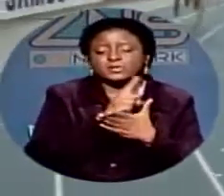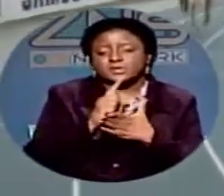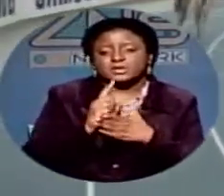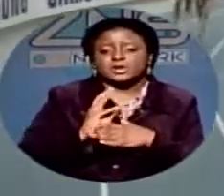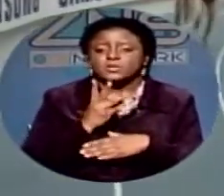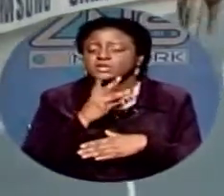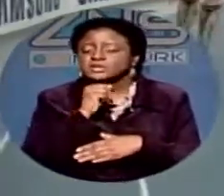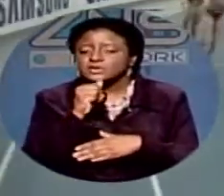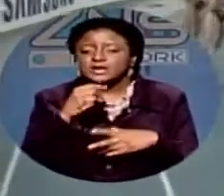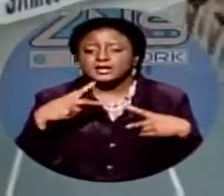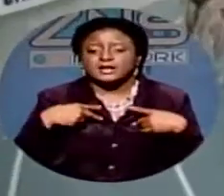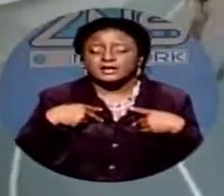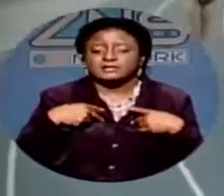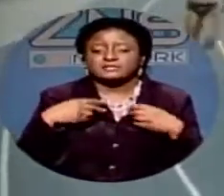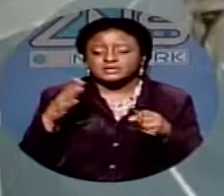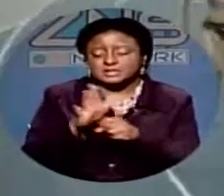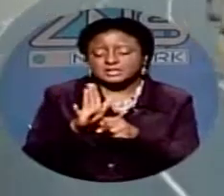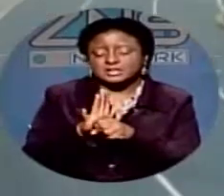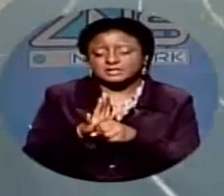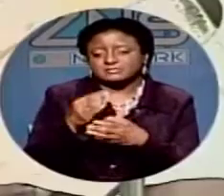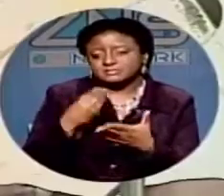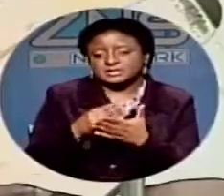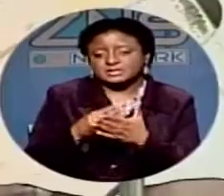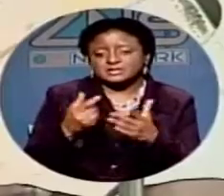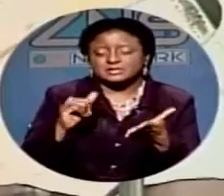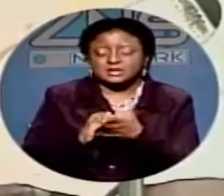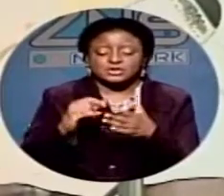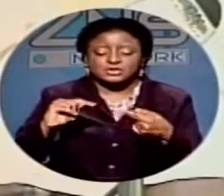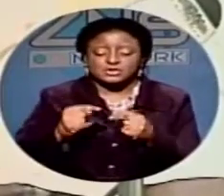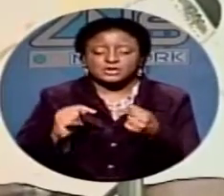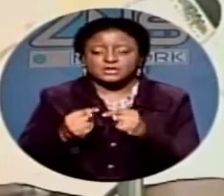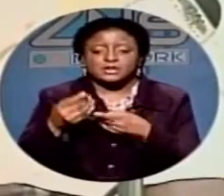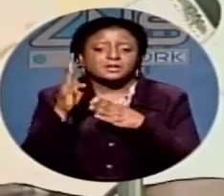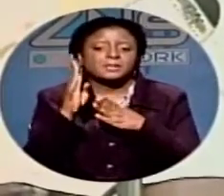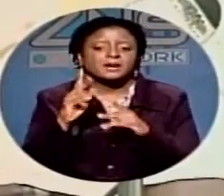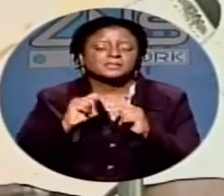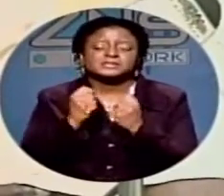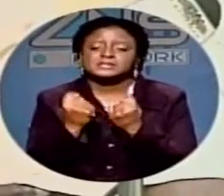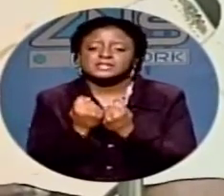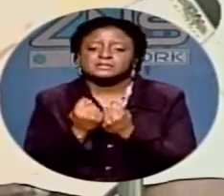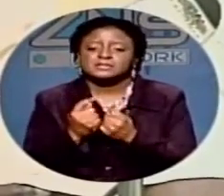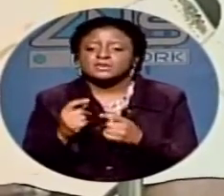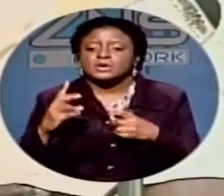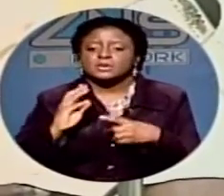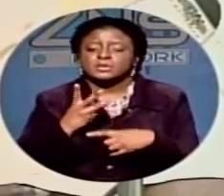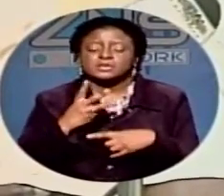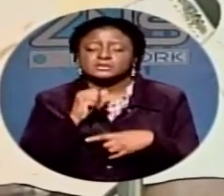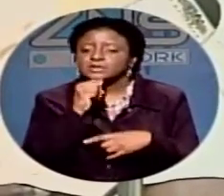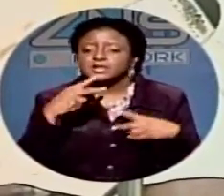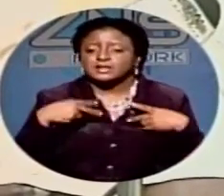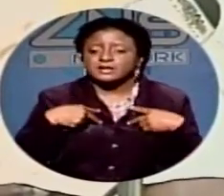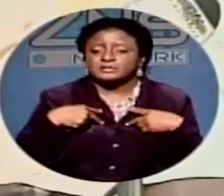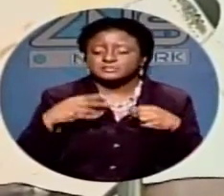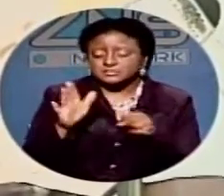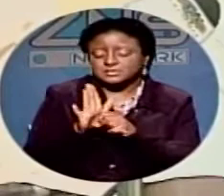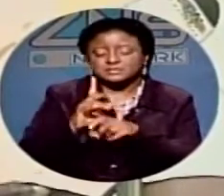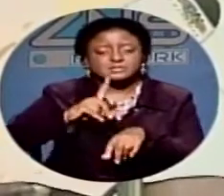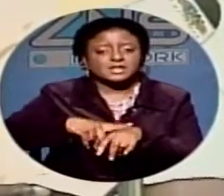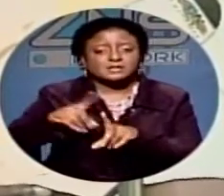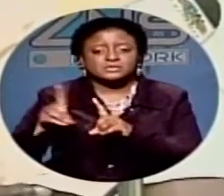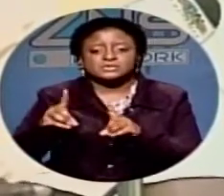fortunate because we didn't have sufficient funds, and that hurt the Bahamas team. We did not have sufficient time to do the